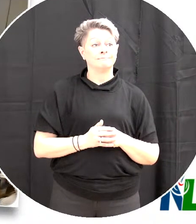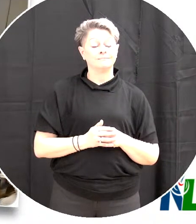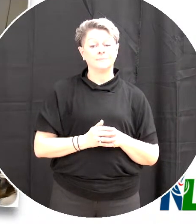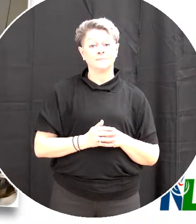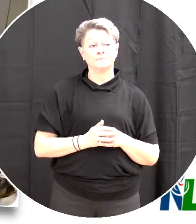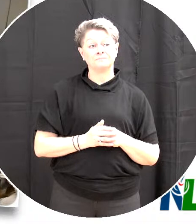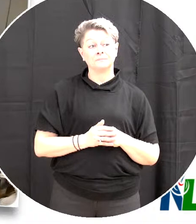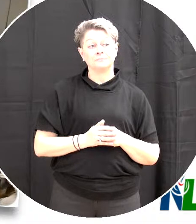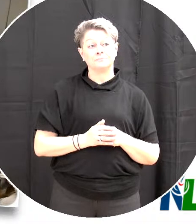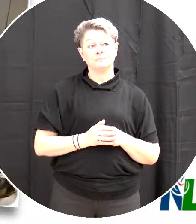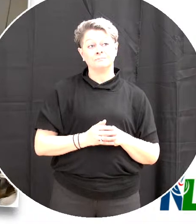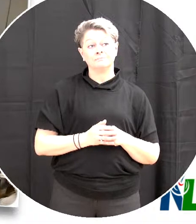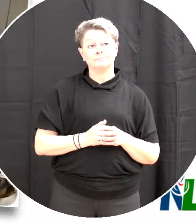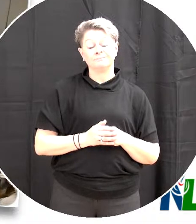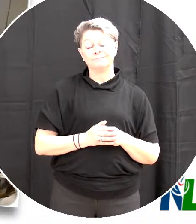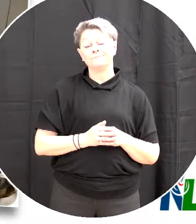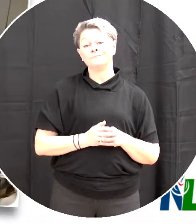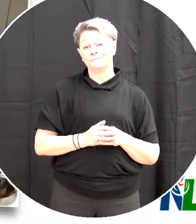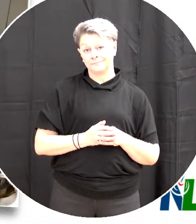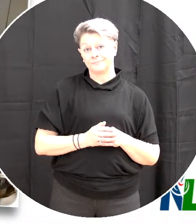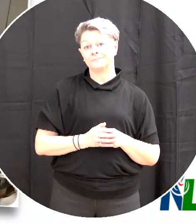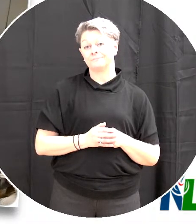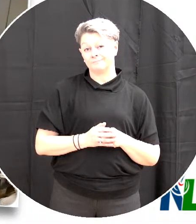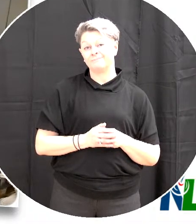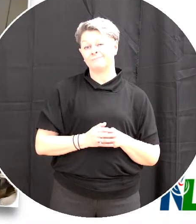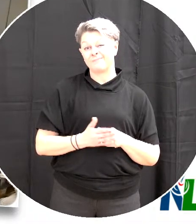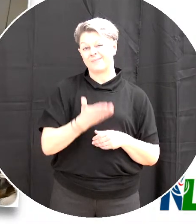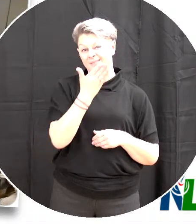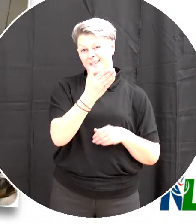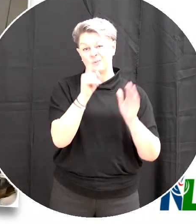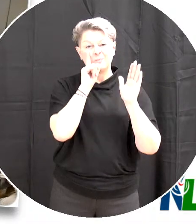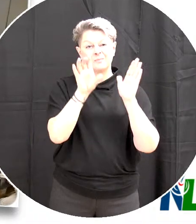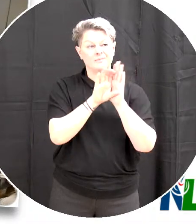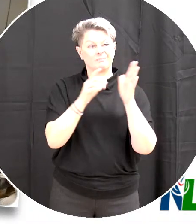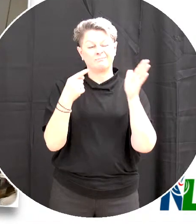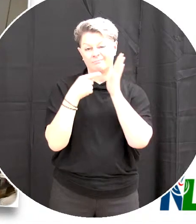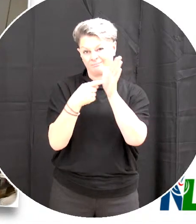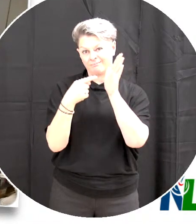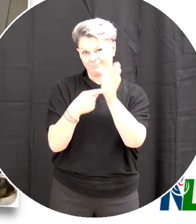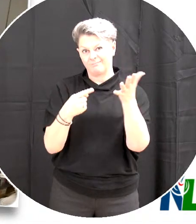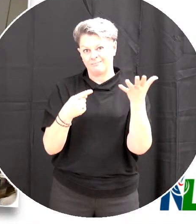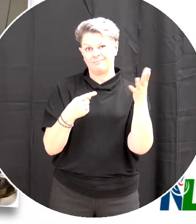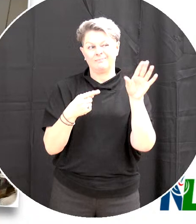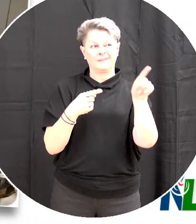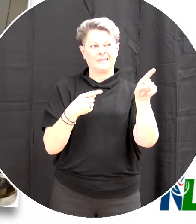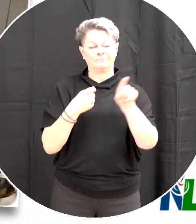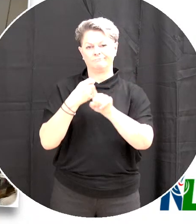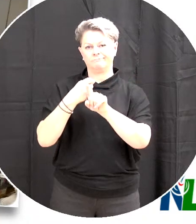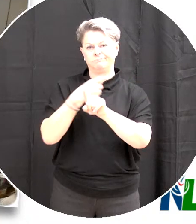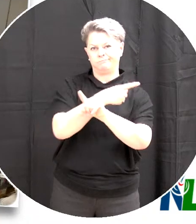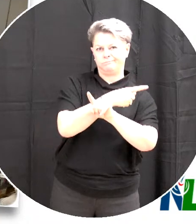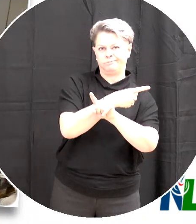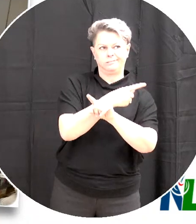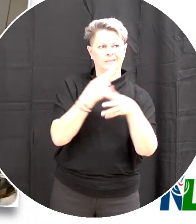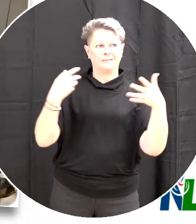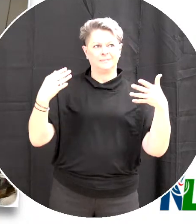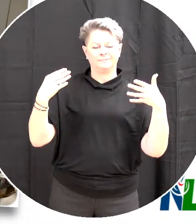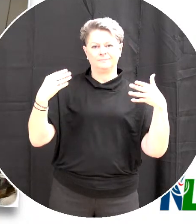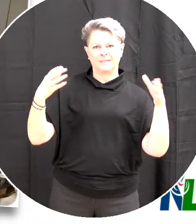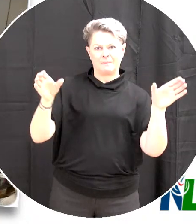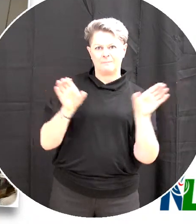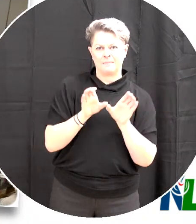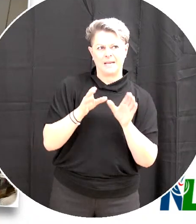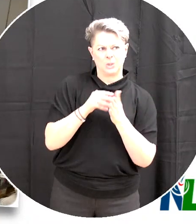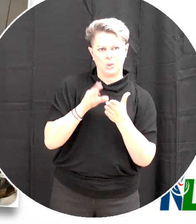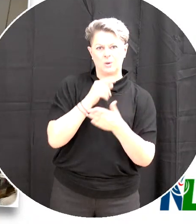so this is an example, maybe of a different departure from the blended learning where it's continuous, where